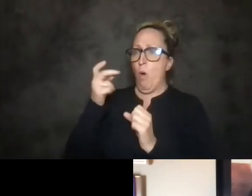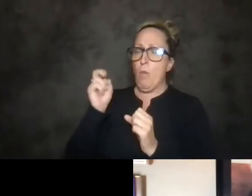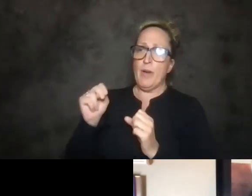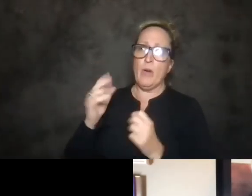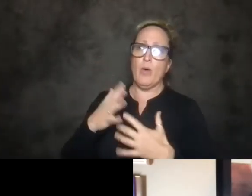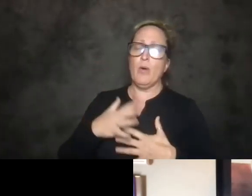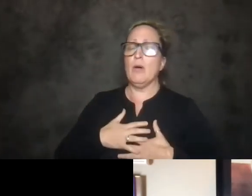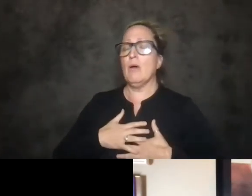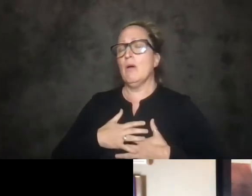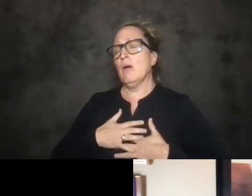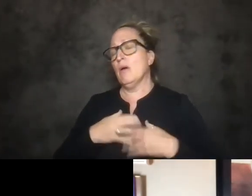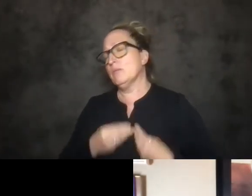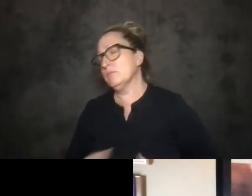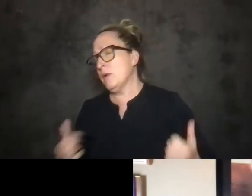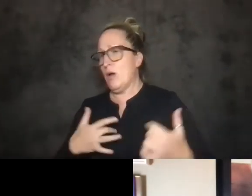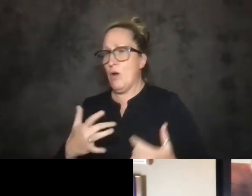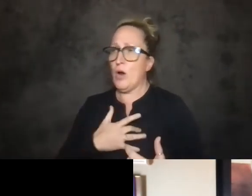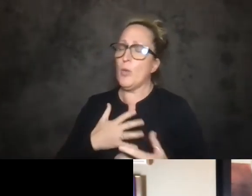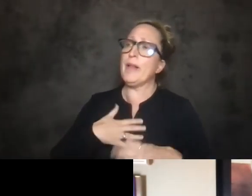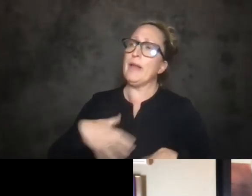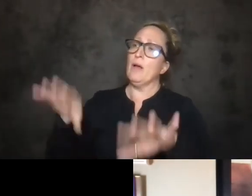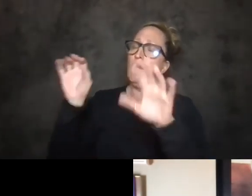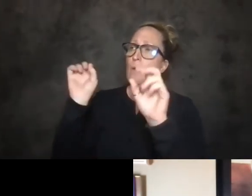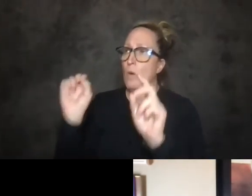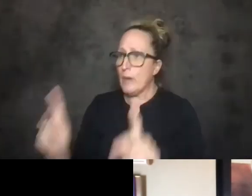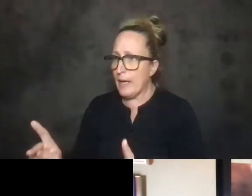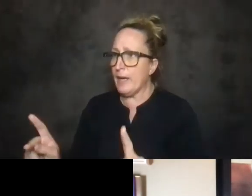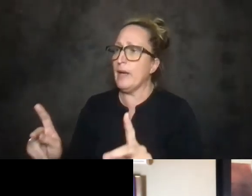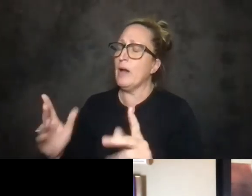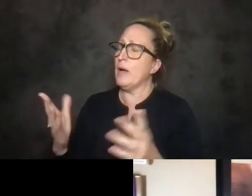heart. This moment will say, oh, okay, I can,